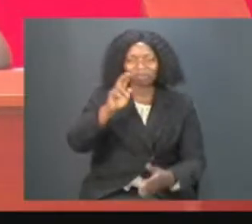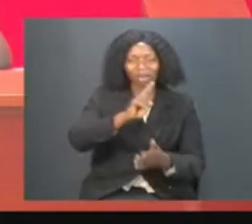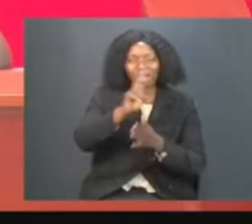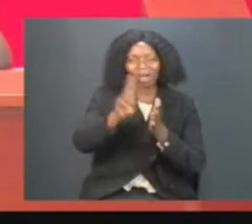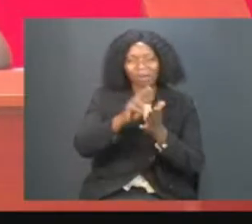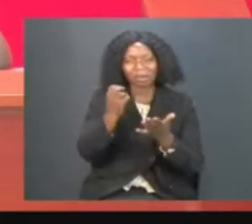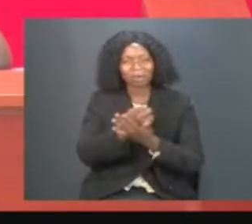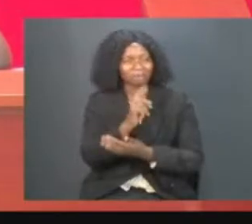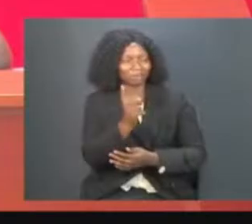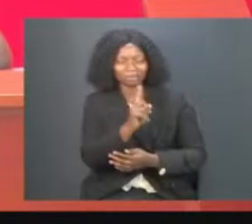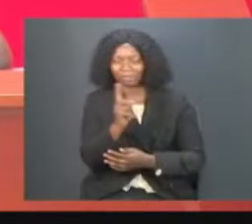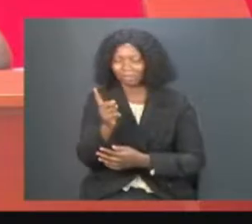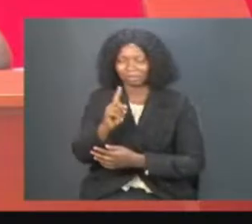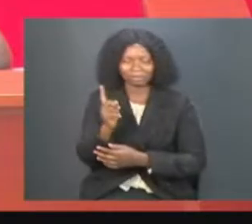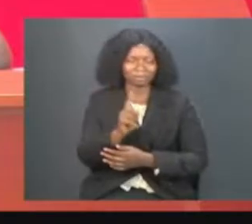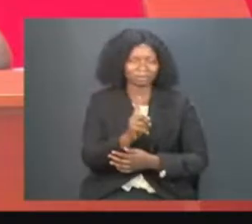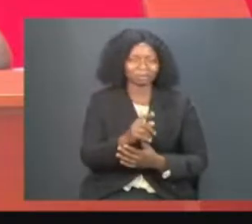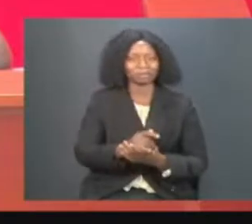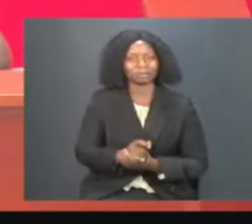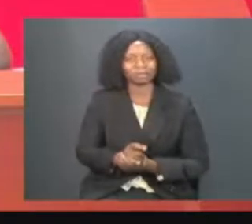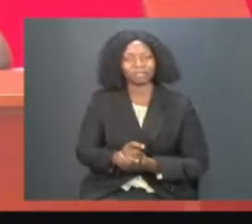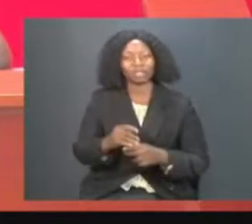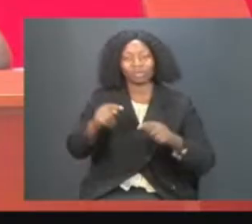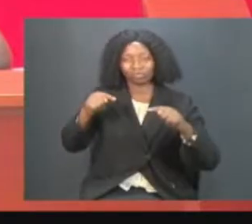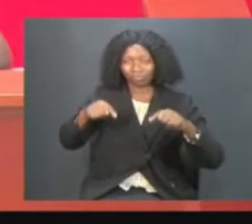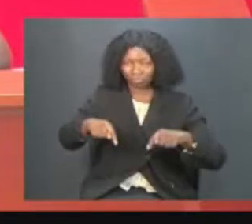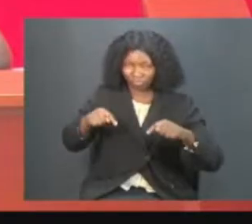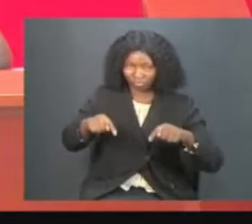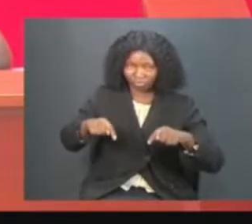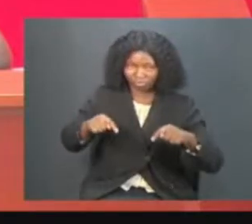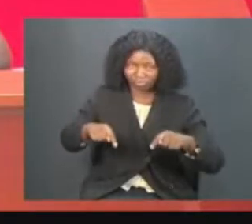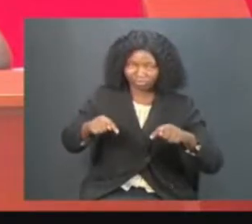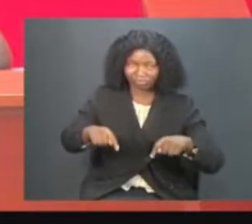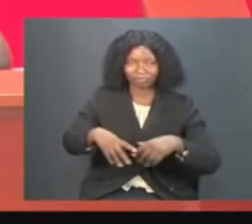economy, are today